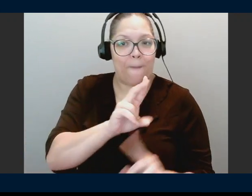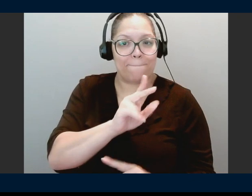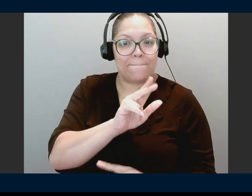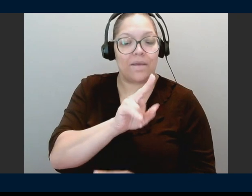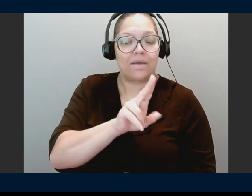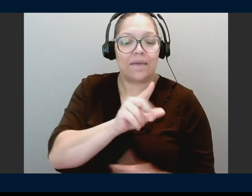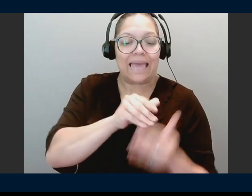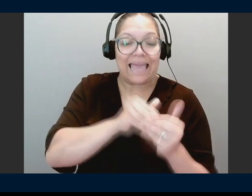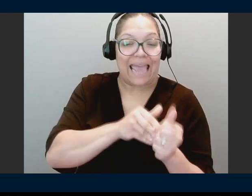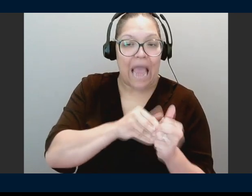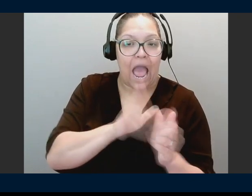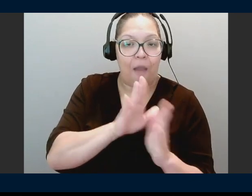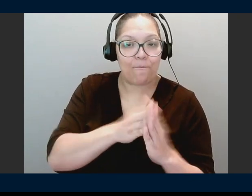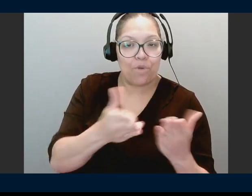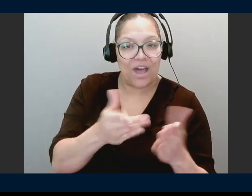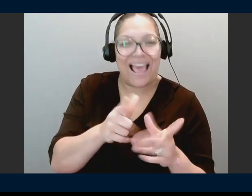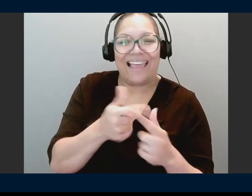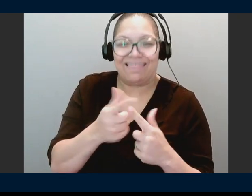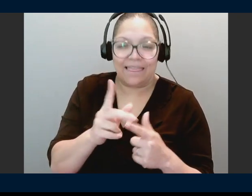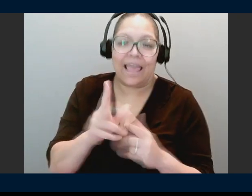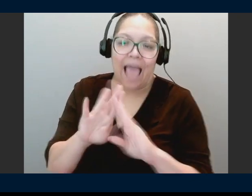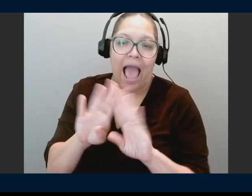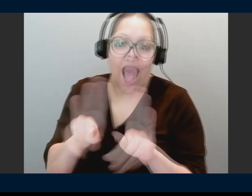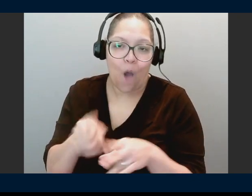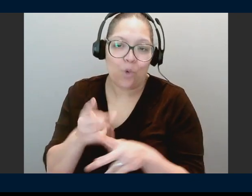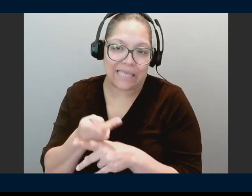housekeeping. So please take it away.